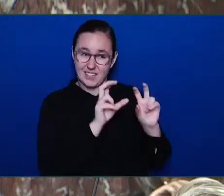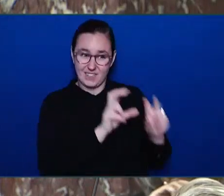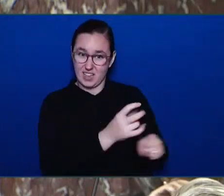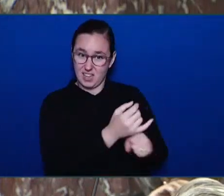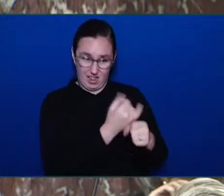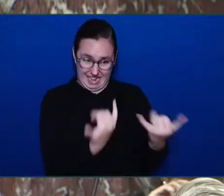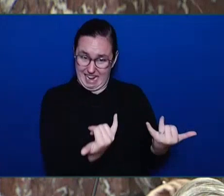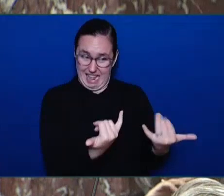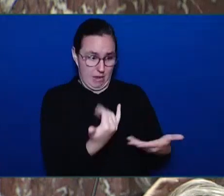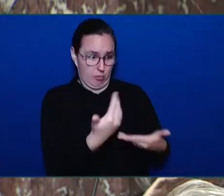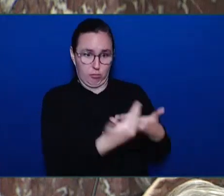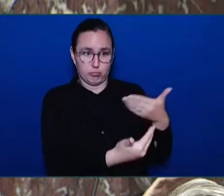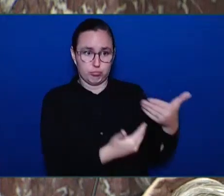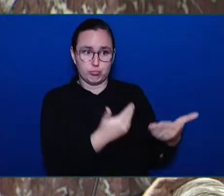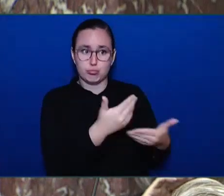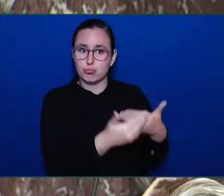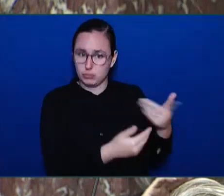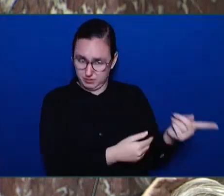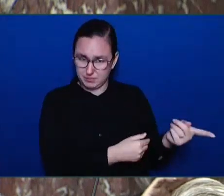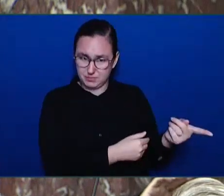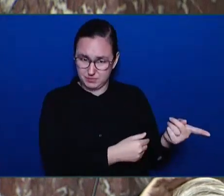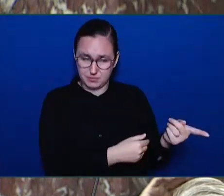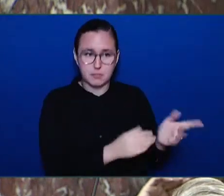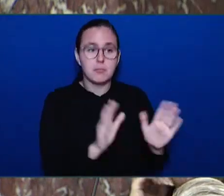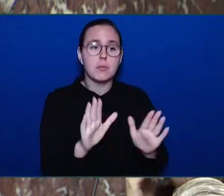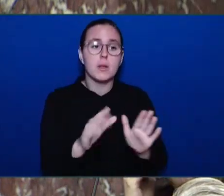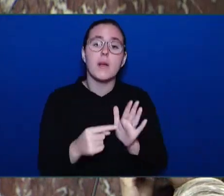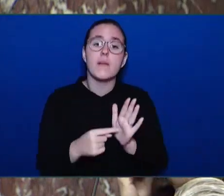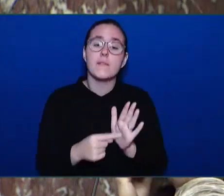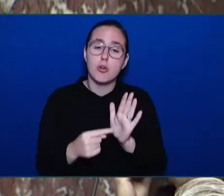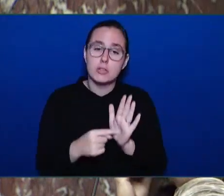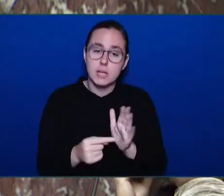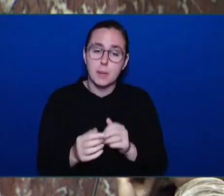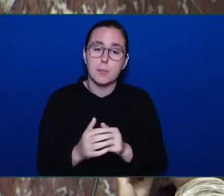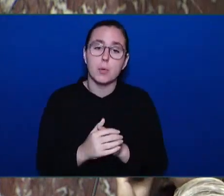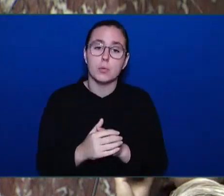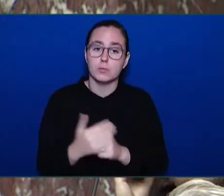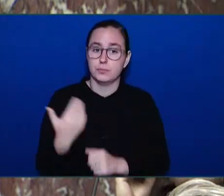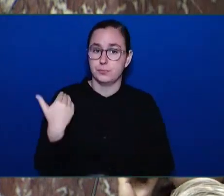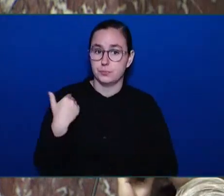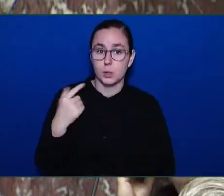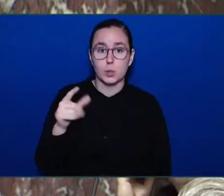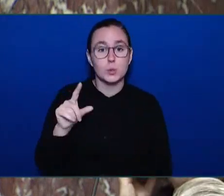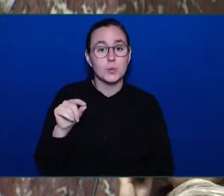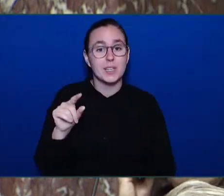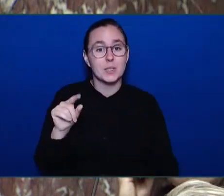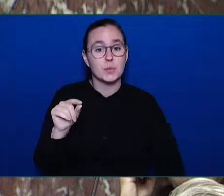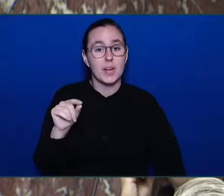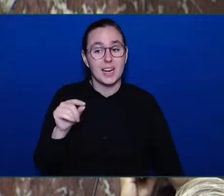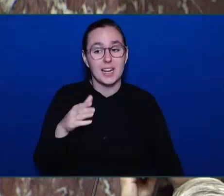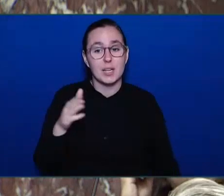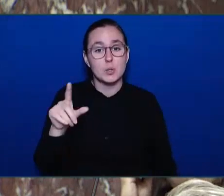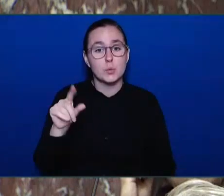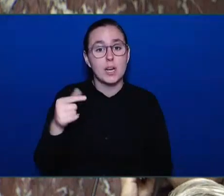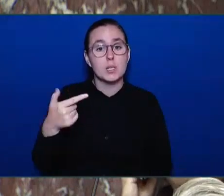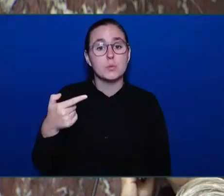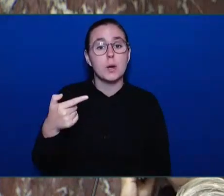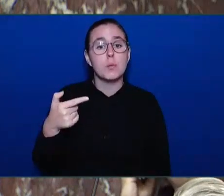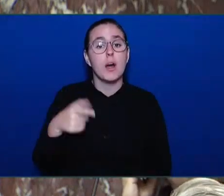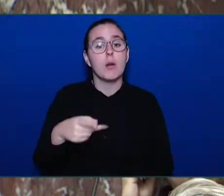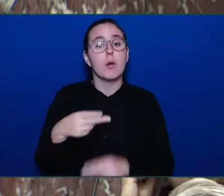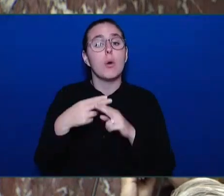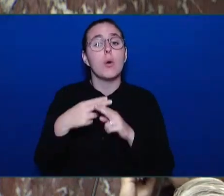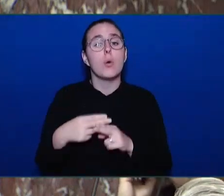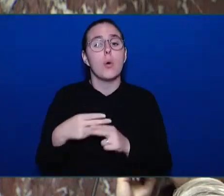For example, an investment in 2020-2021 in the goods movement strategy, Mr. Speaker, tens of millions of